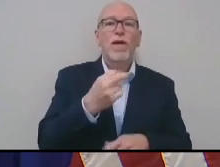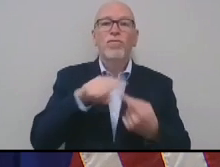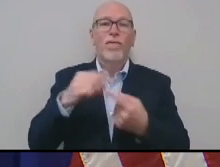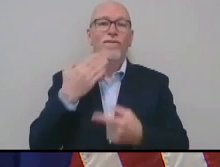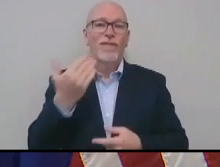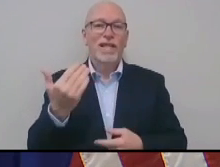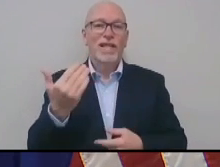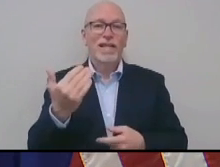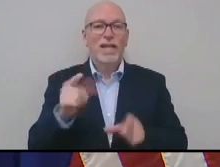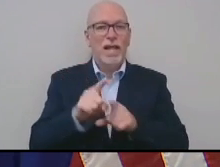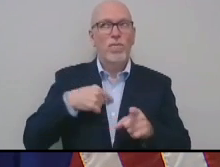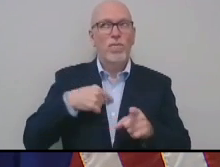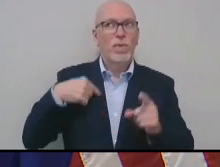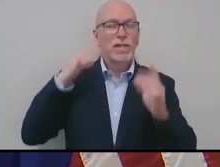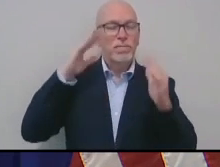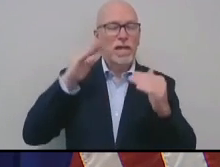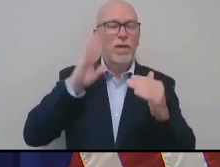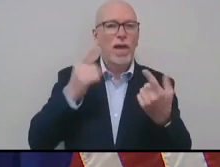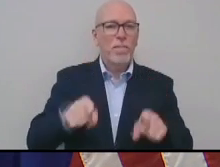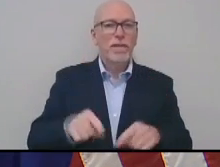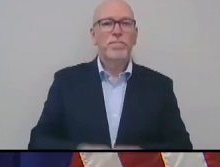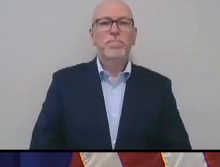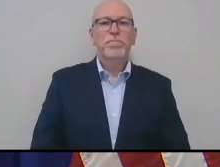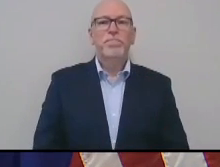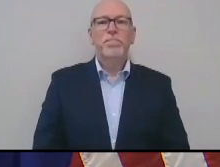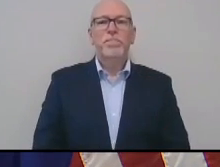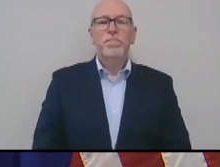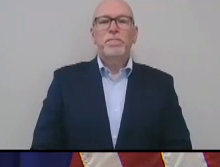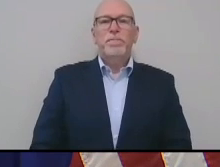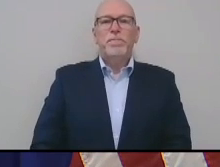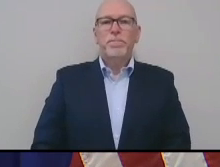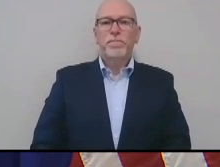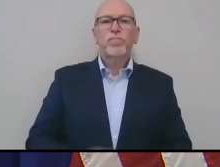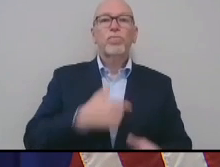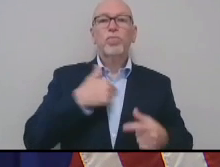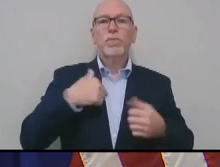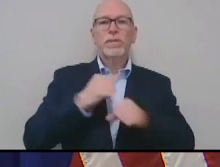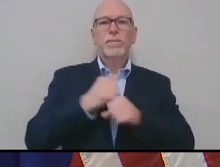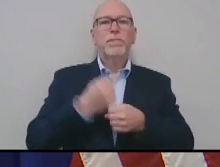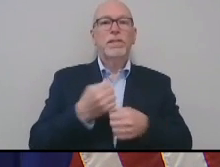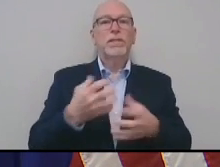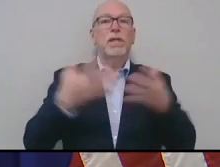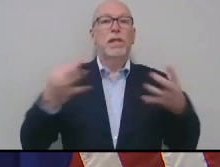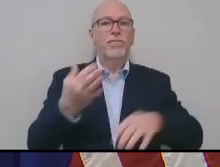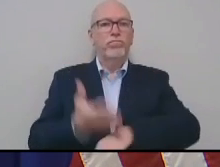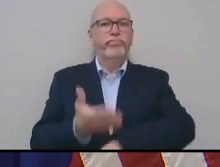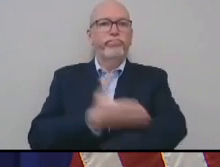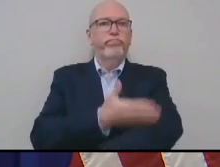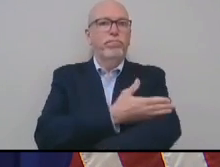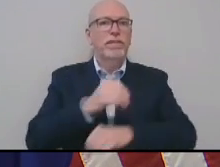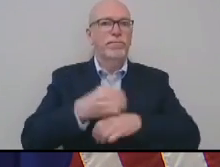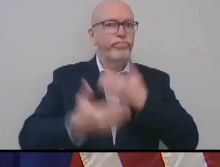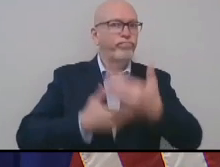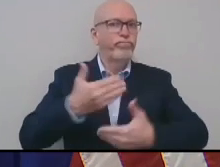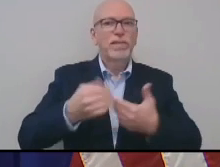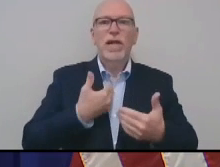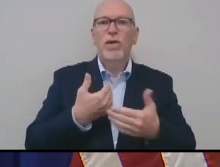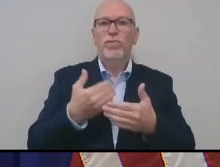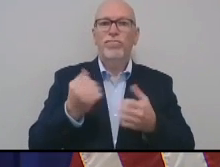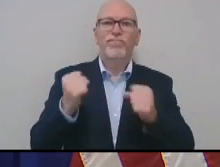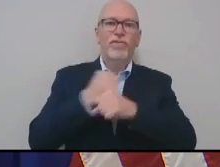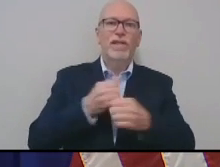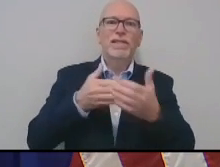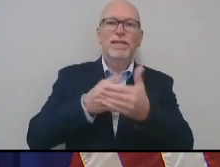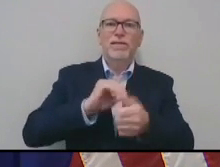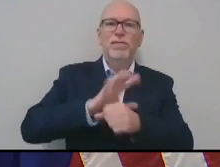as we expect will happen. We have made incredible progress as a state in our fight against this pandemic, but we still